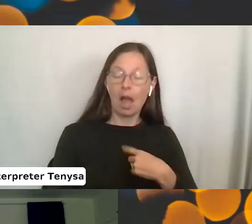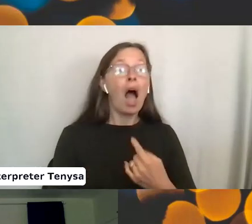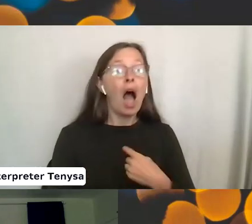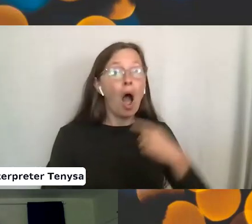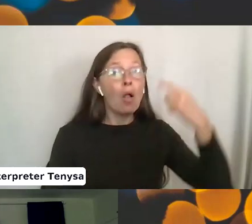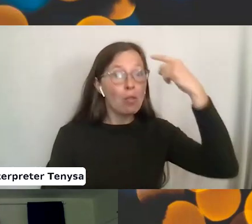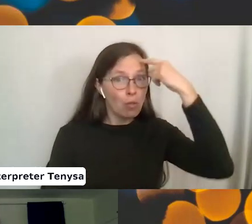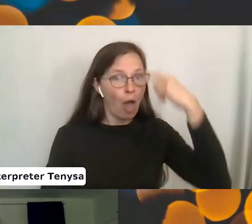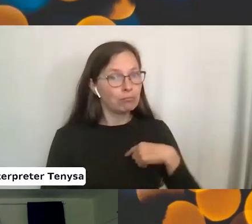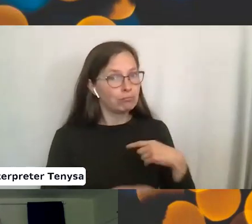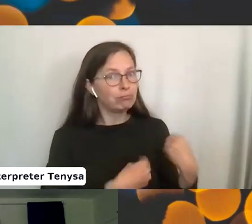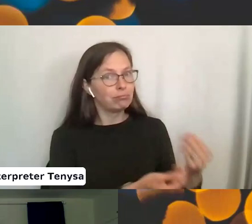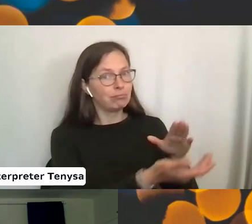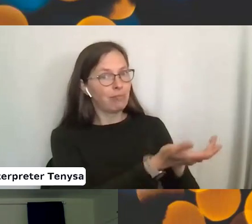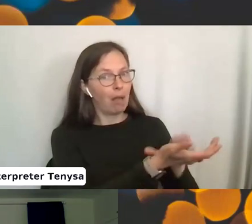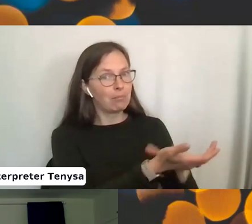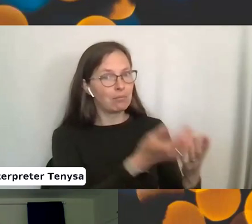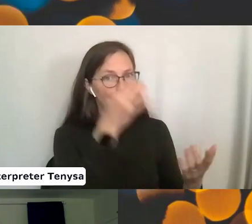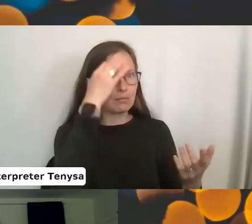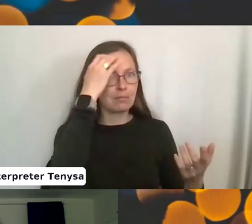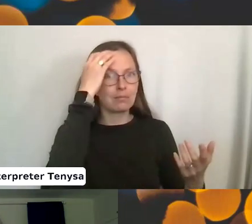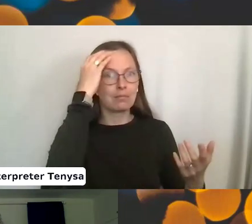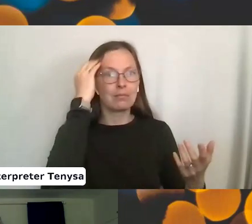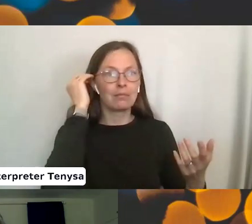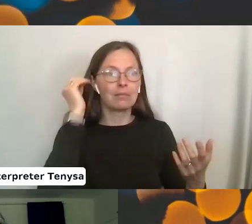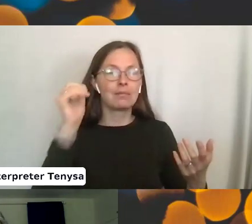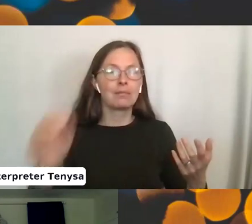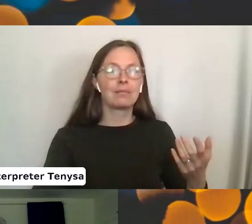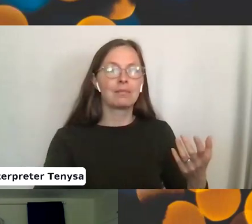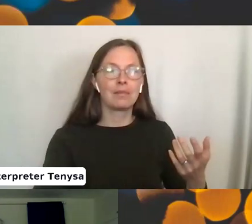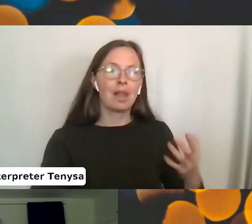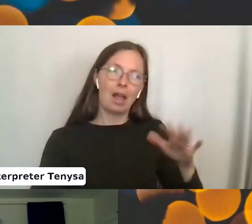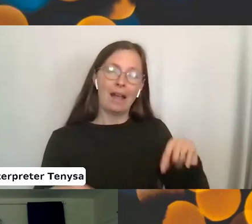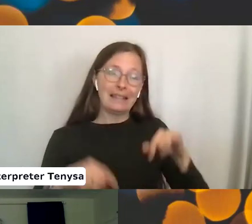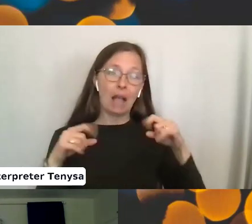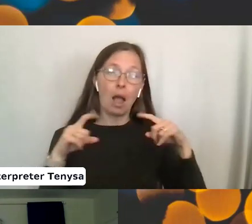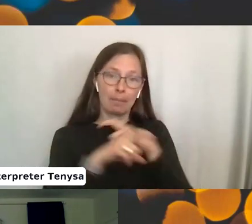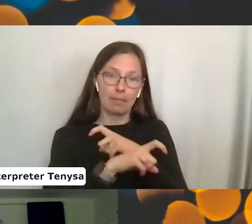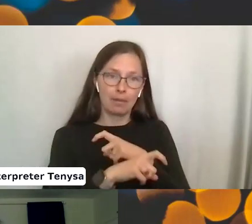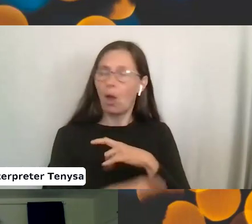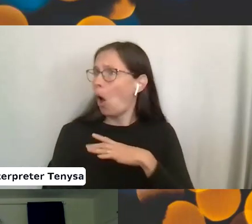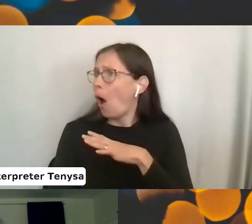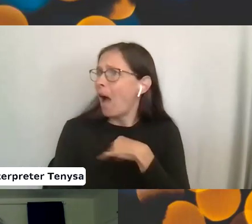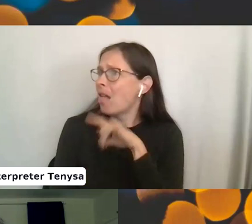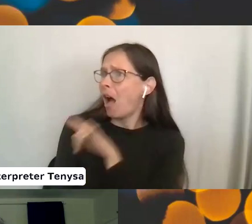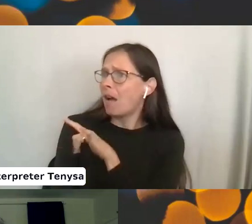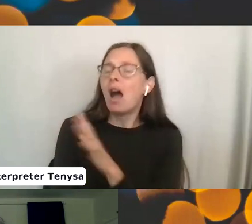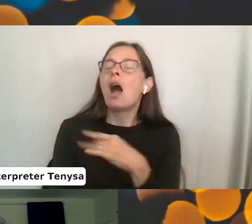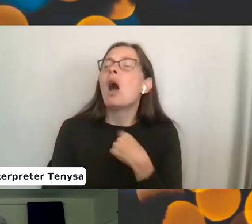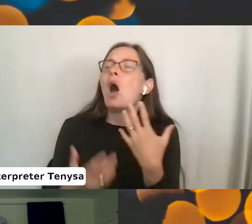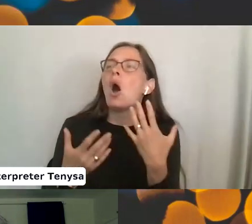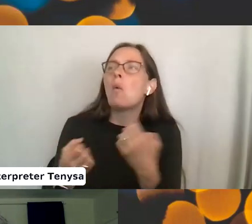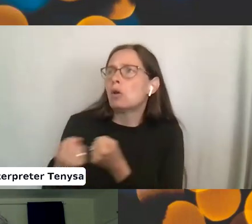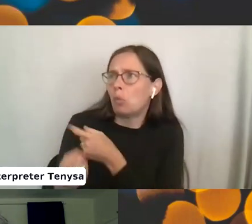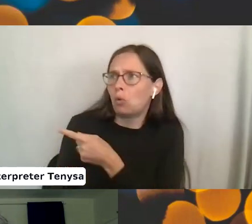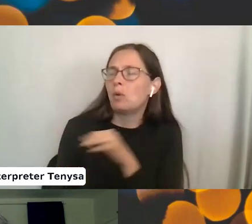paying him a compliment. This is a complex, but it's okay. I love it. And I just want to support